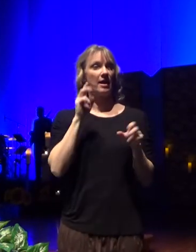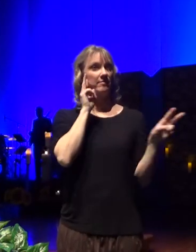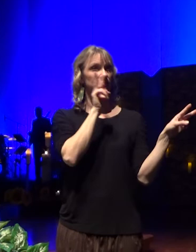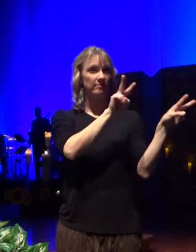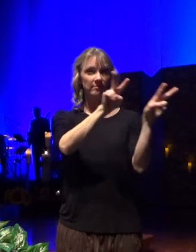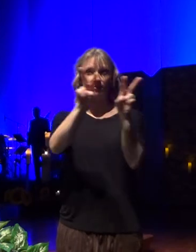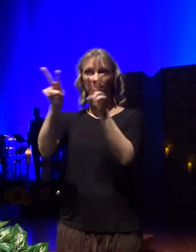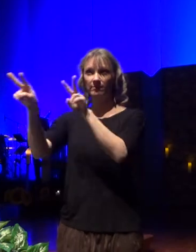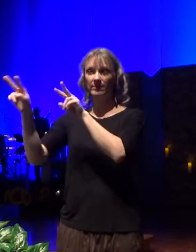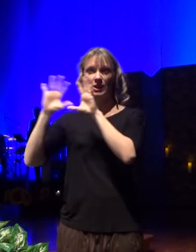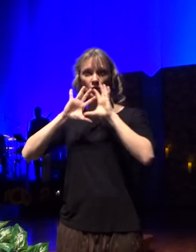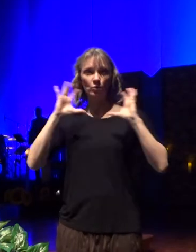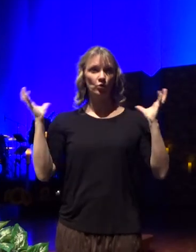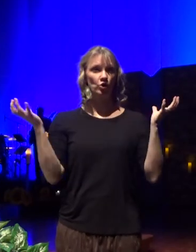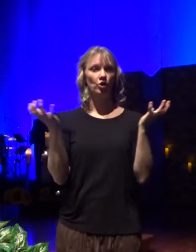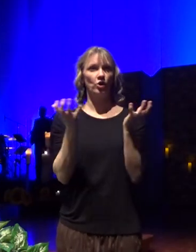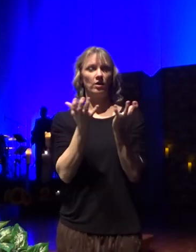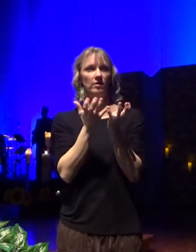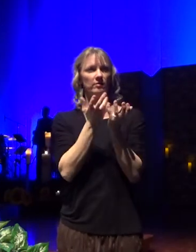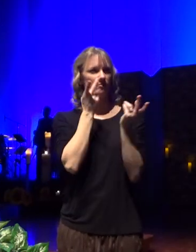at this wide world that we live in